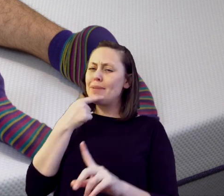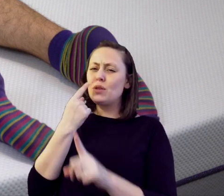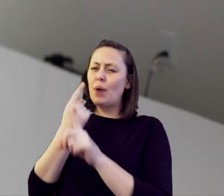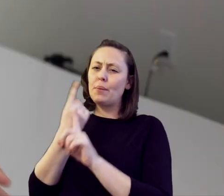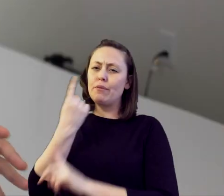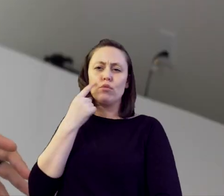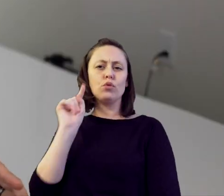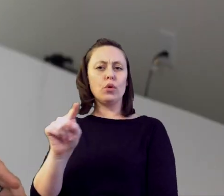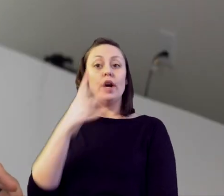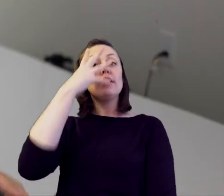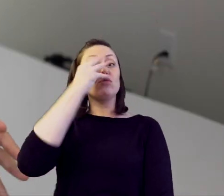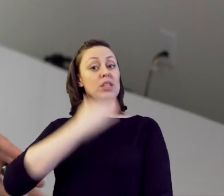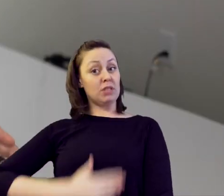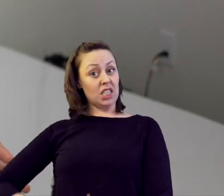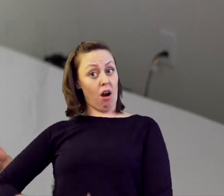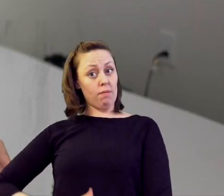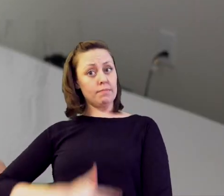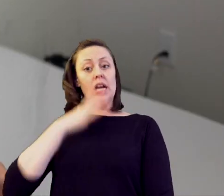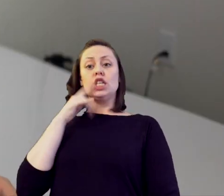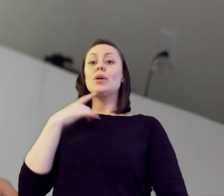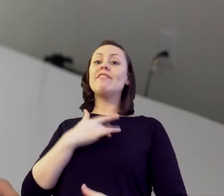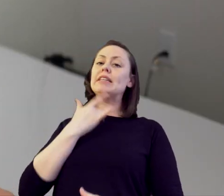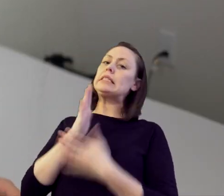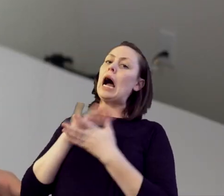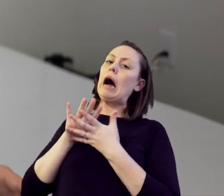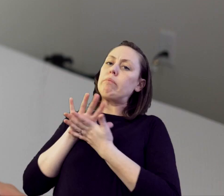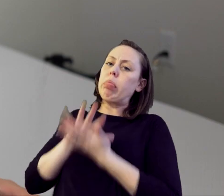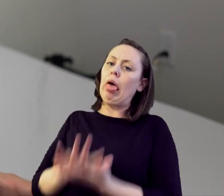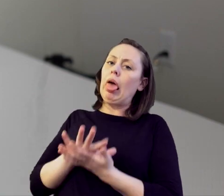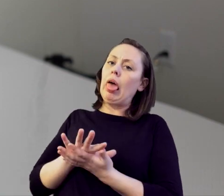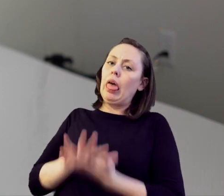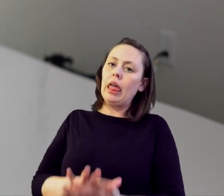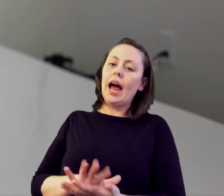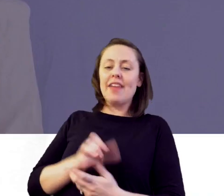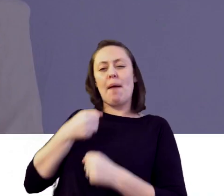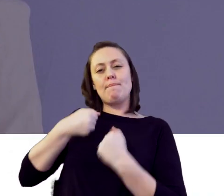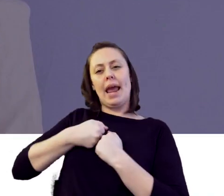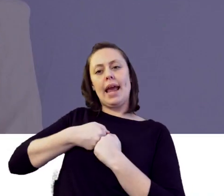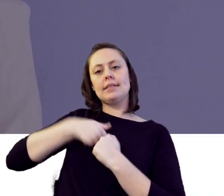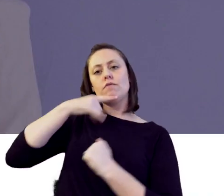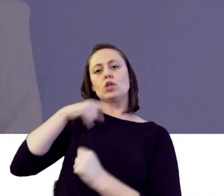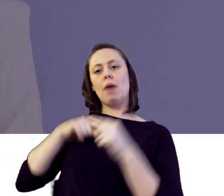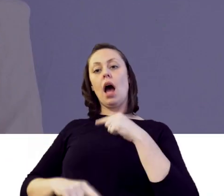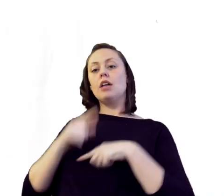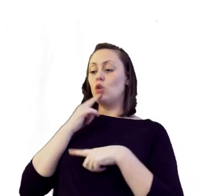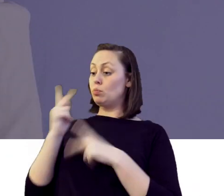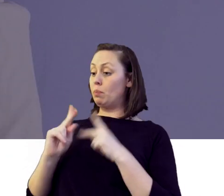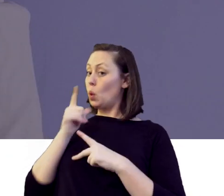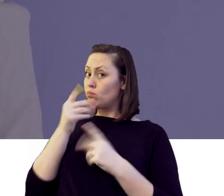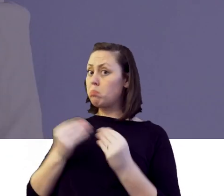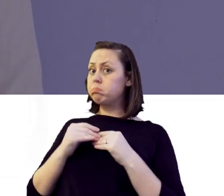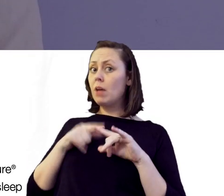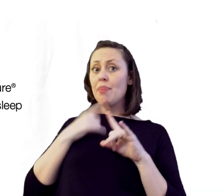for you. Laying on your stomach, you can feel some compression on the base of your spine. We recommend that those heavier